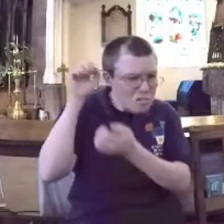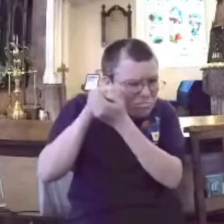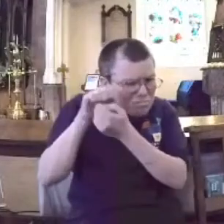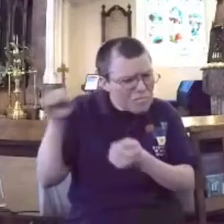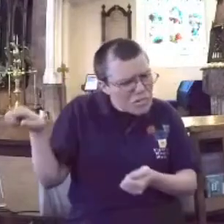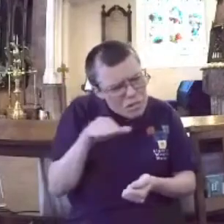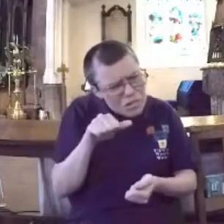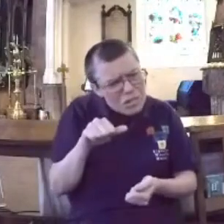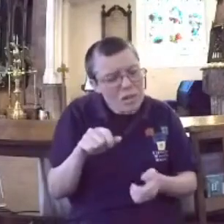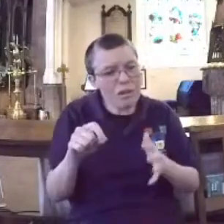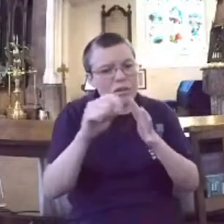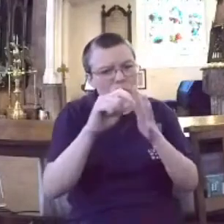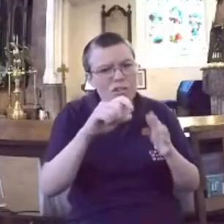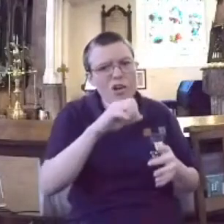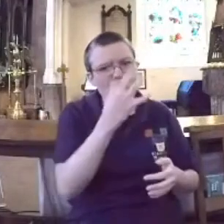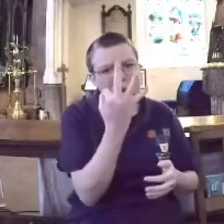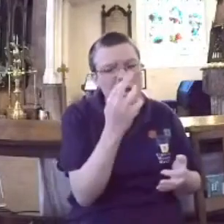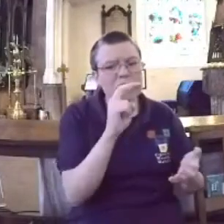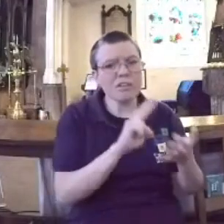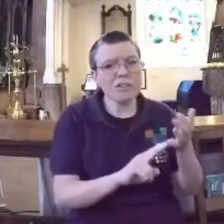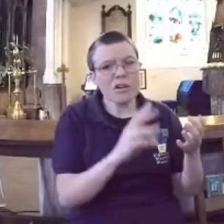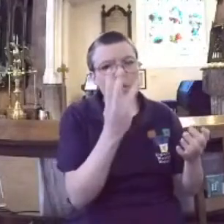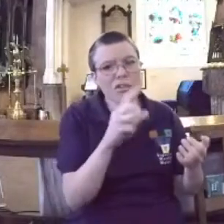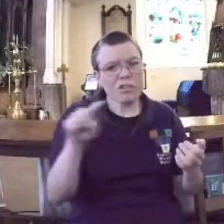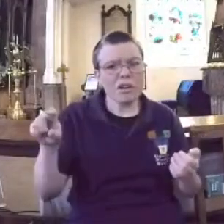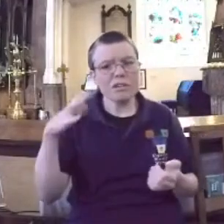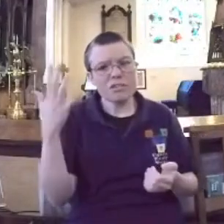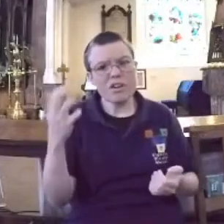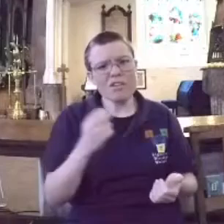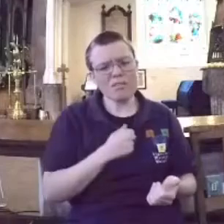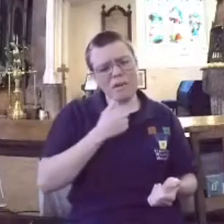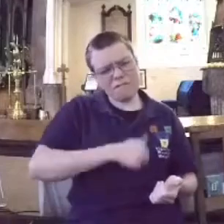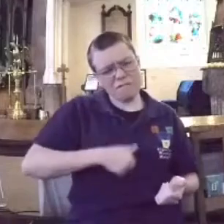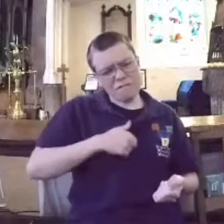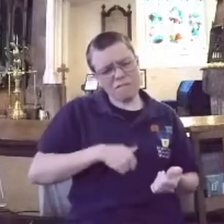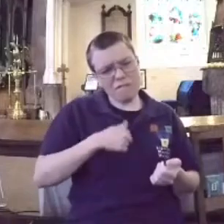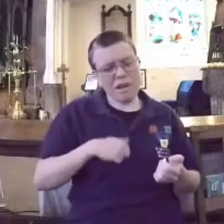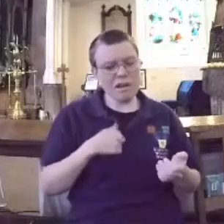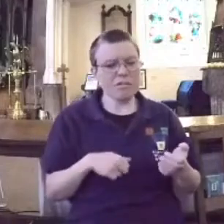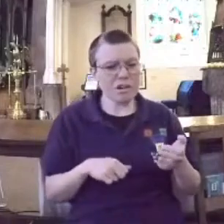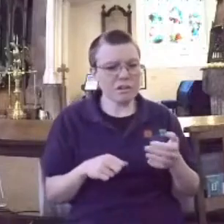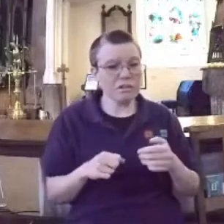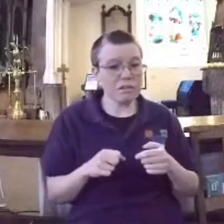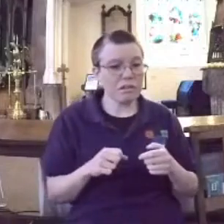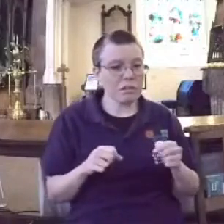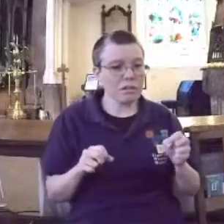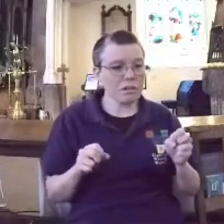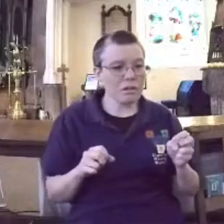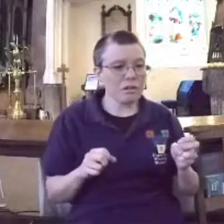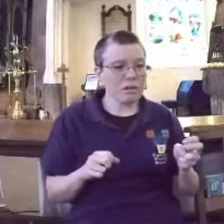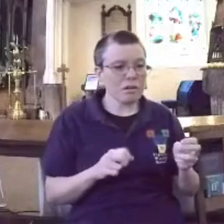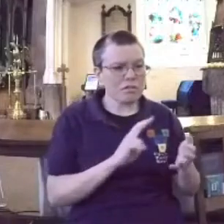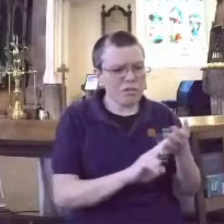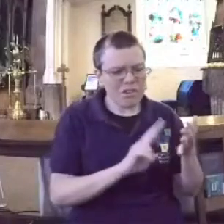Psalm 8, verses 3 to 5 is one of my favourite passages, but not at all helpful when I